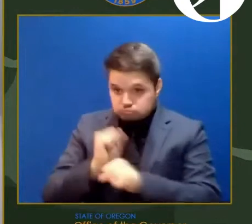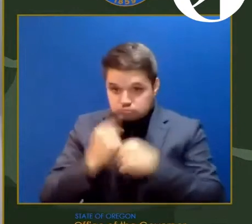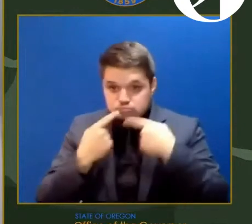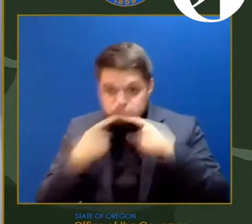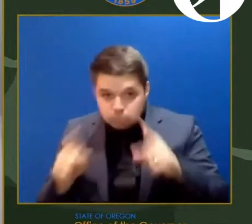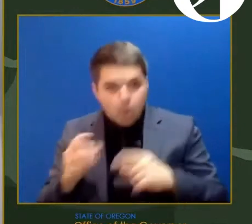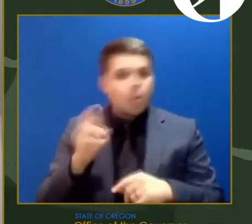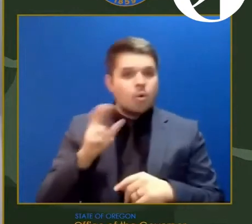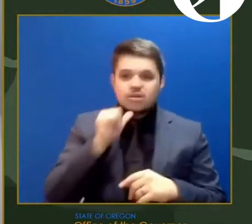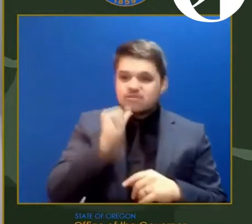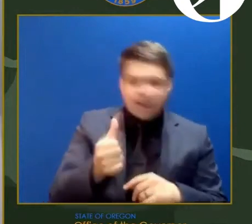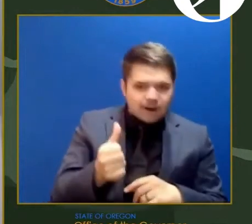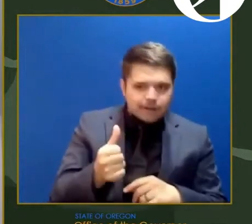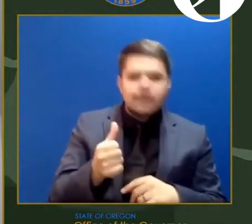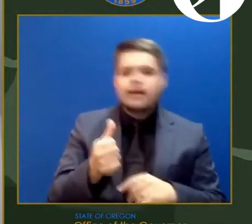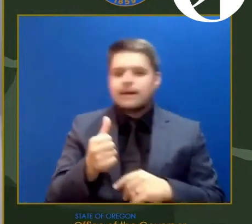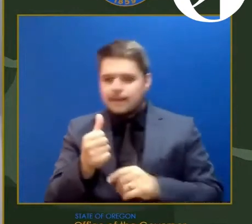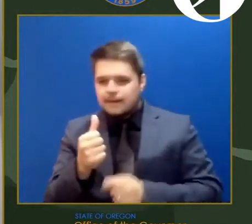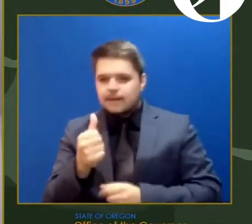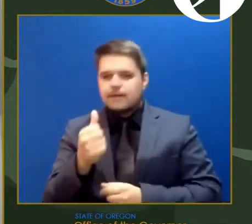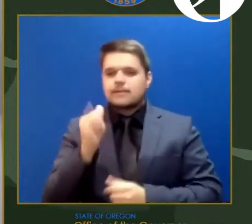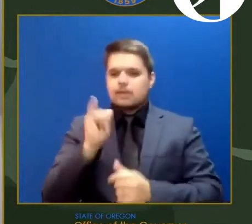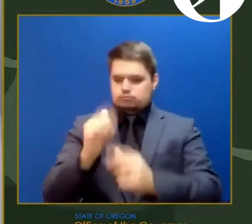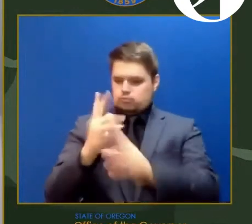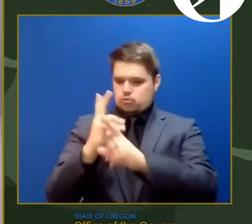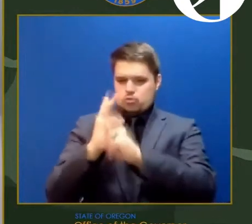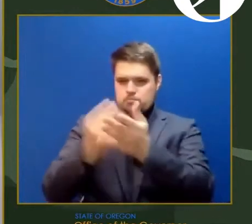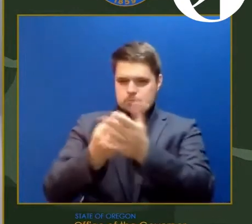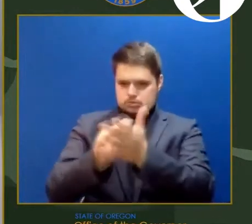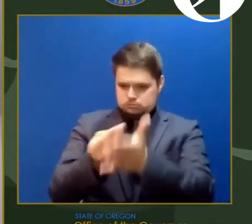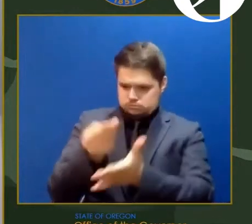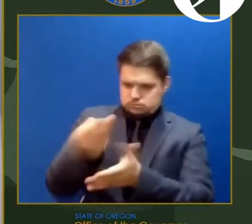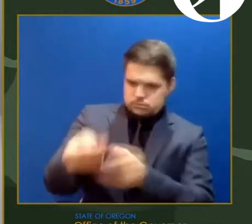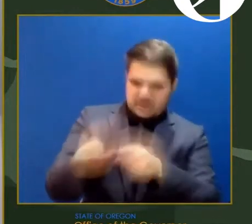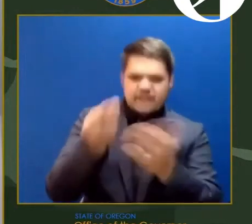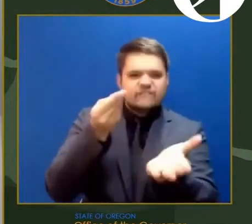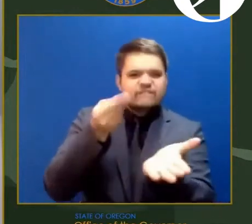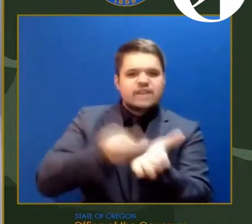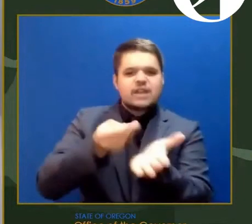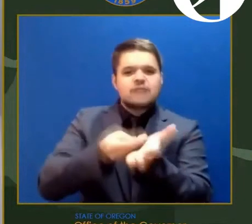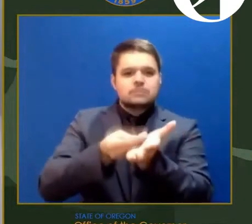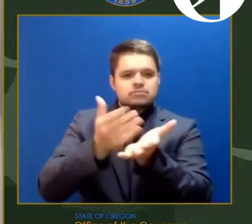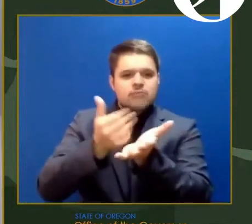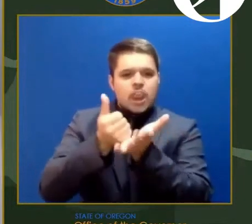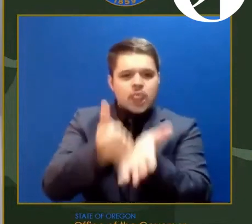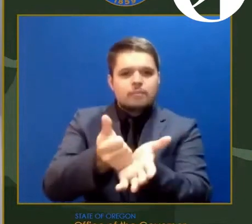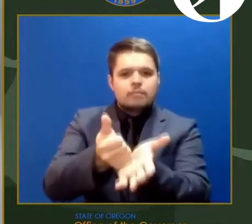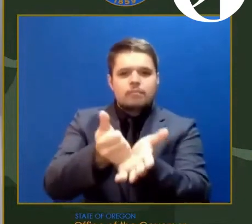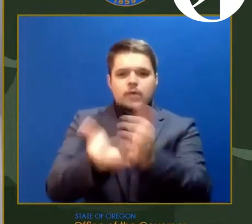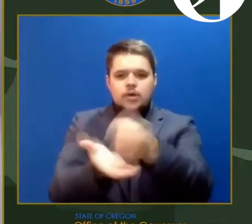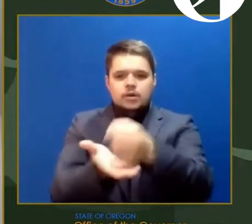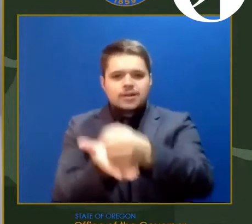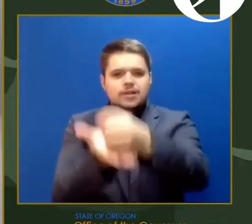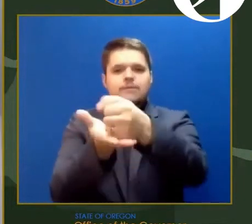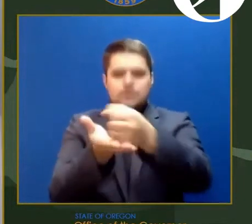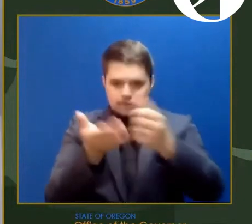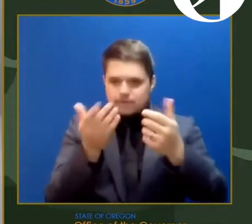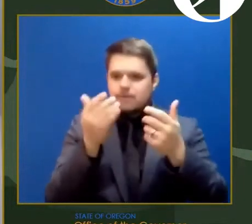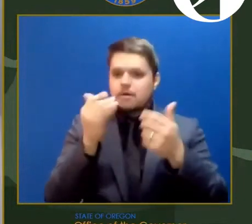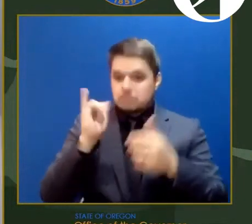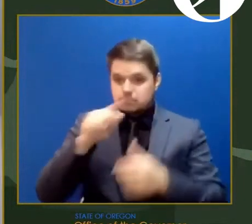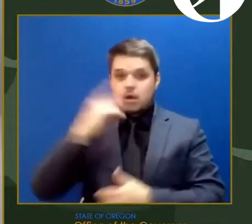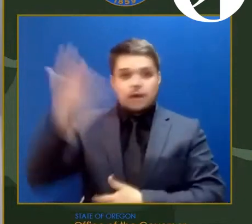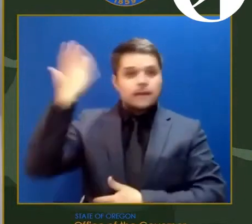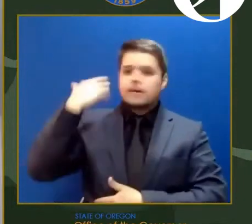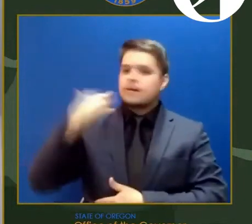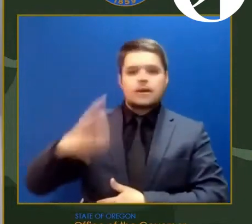type of financial relief worked for you in the past? And have you had access to these things in the past? And unfortunately, what we